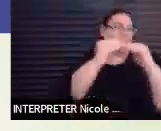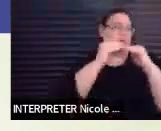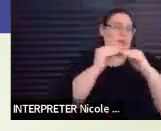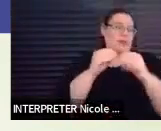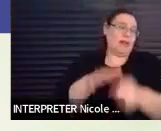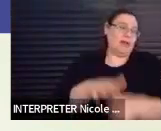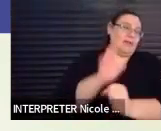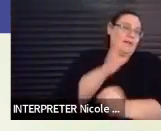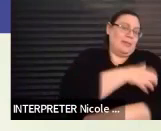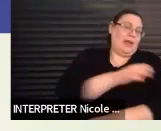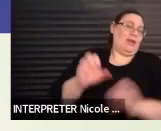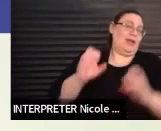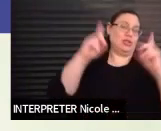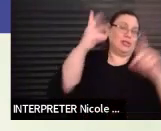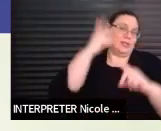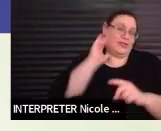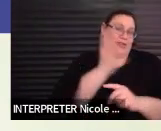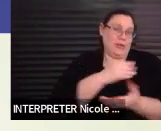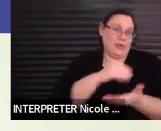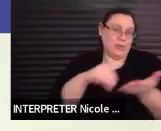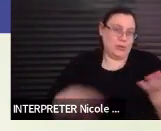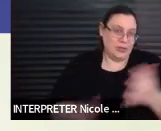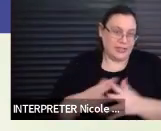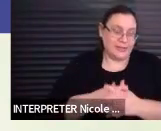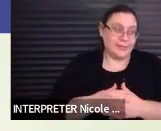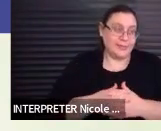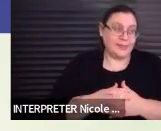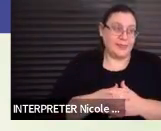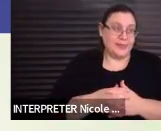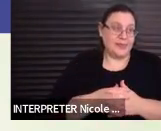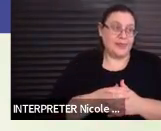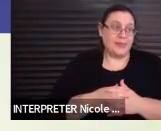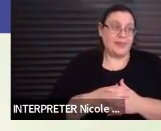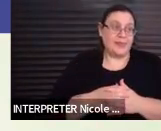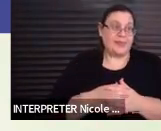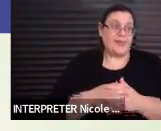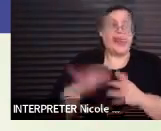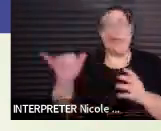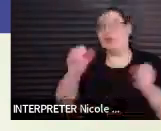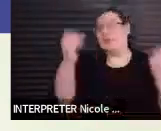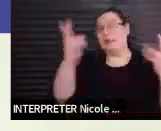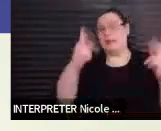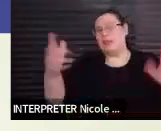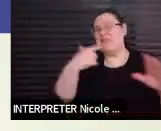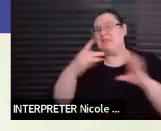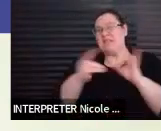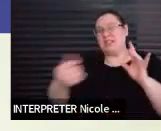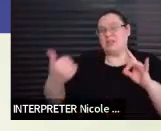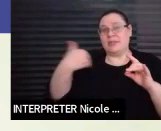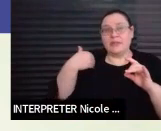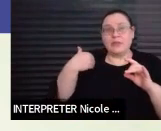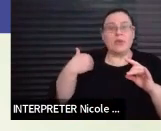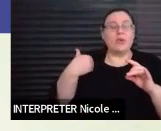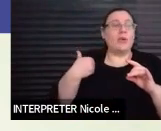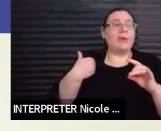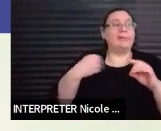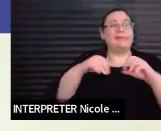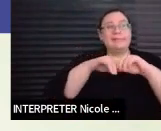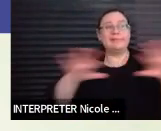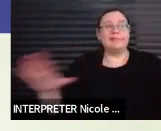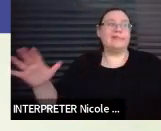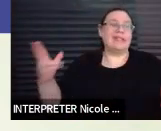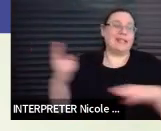empowering educational experience for our students. Like many people mentioned already, widespread adoption